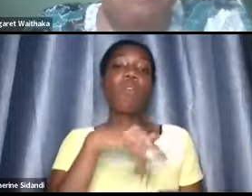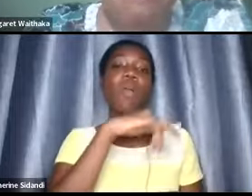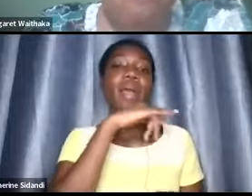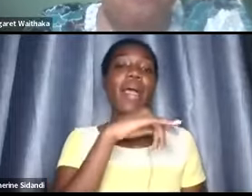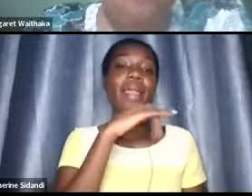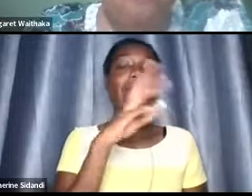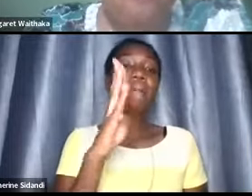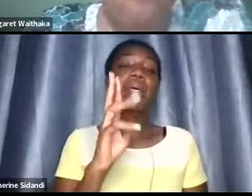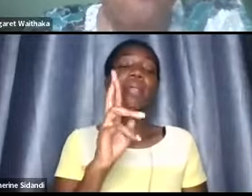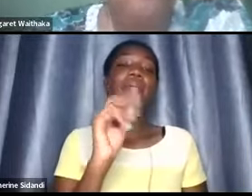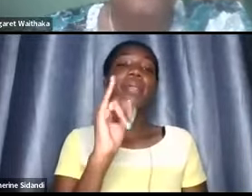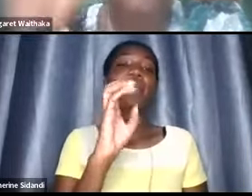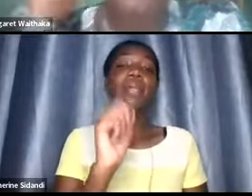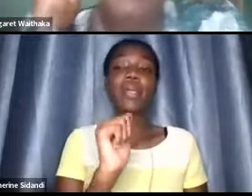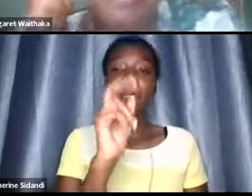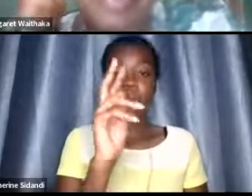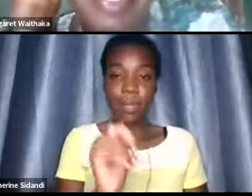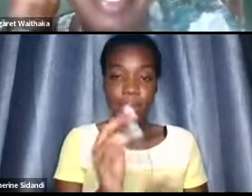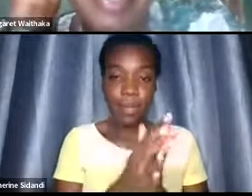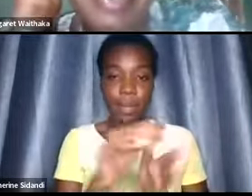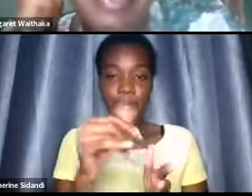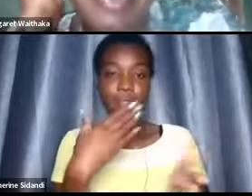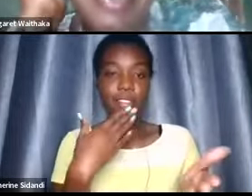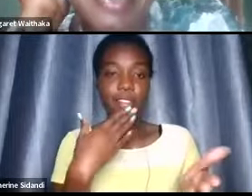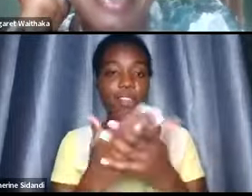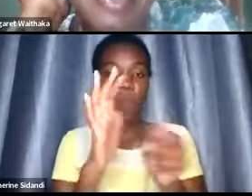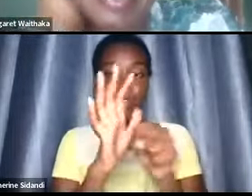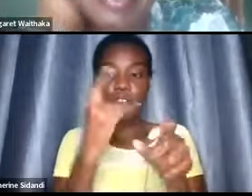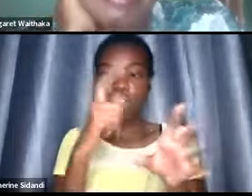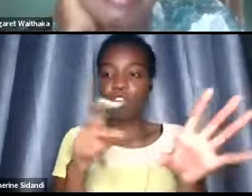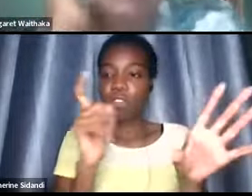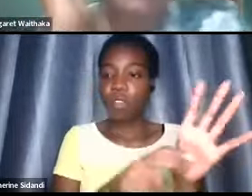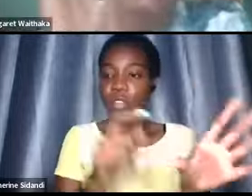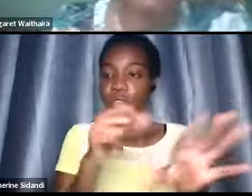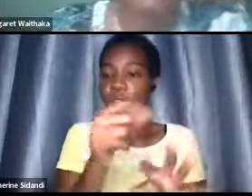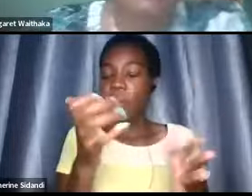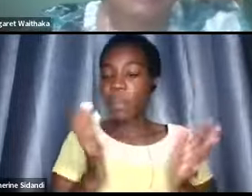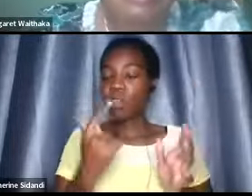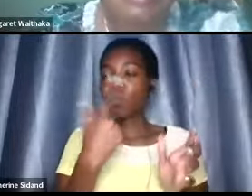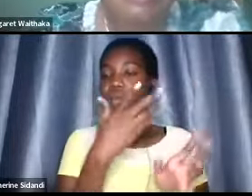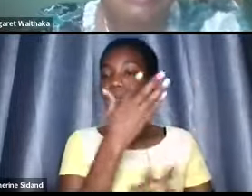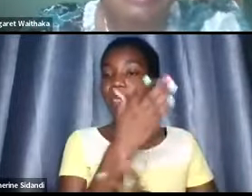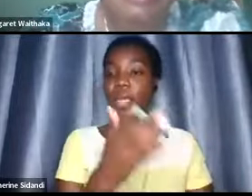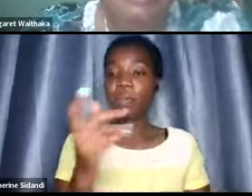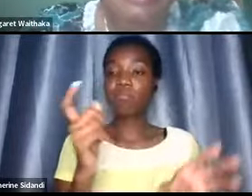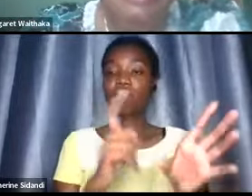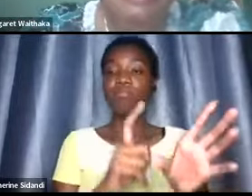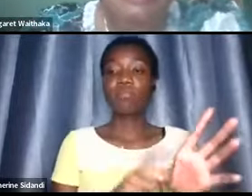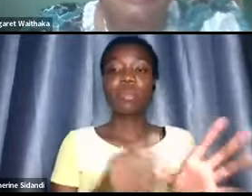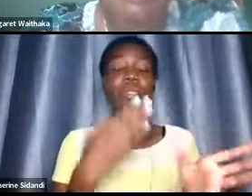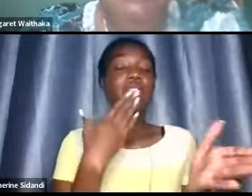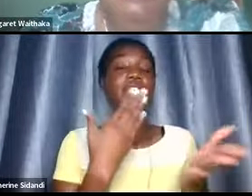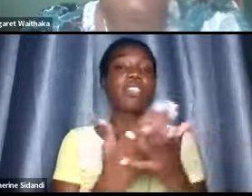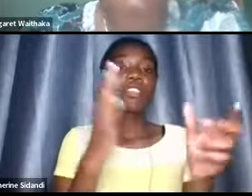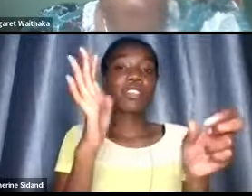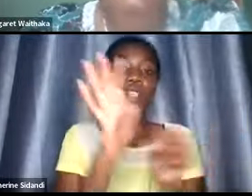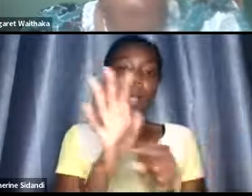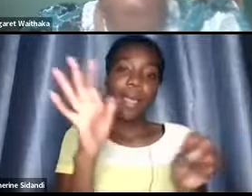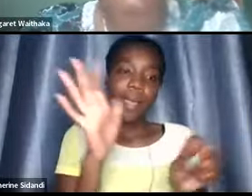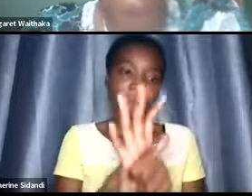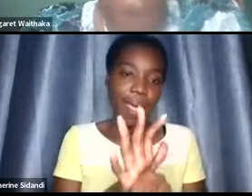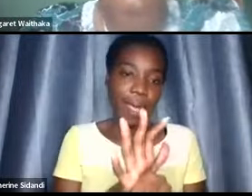and Tim, thank you so much for joining in. And from anyone tuned in from all over the world, asanteni sana. You guys, it